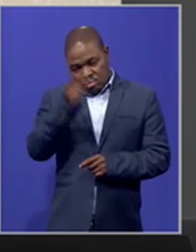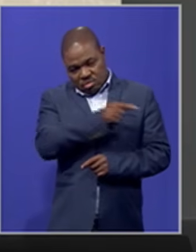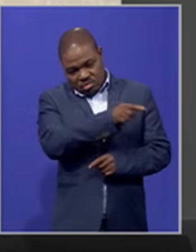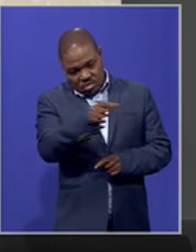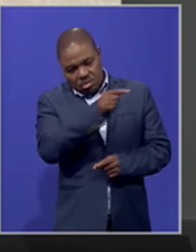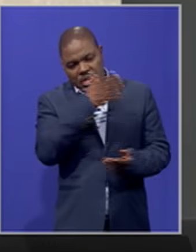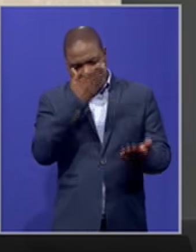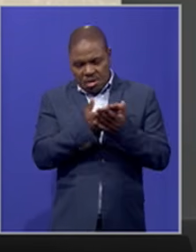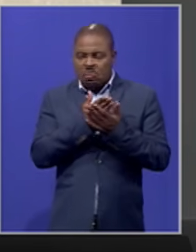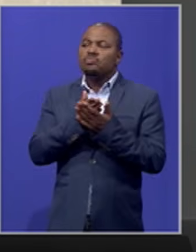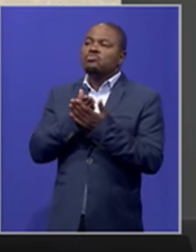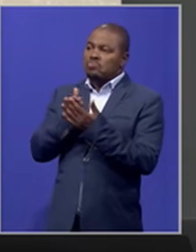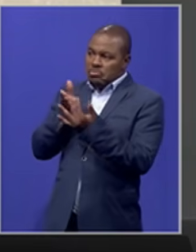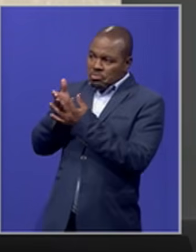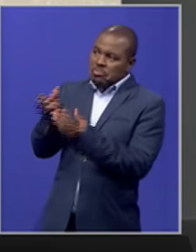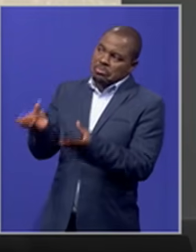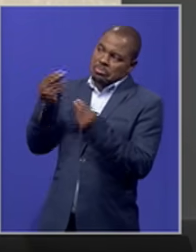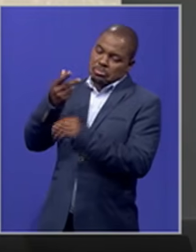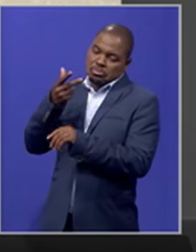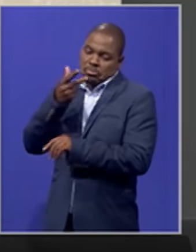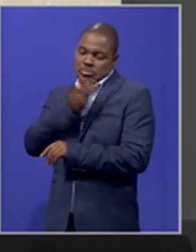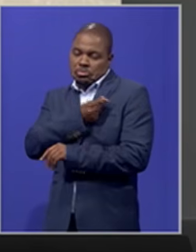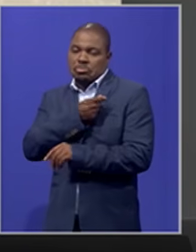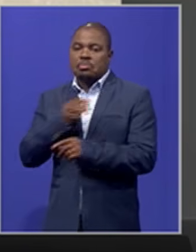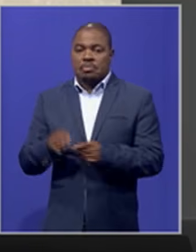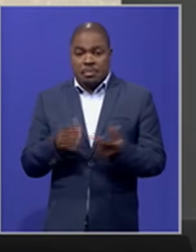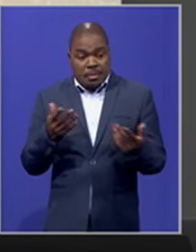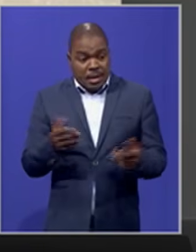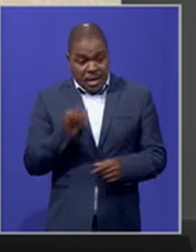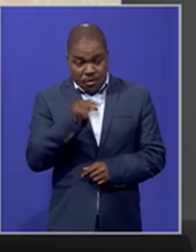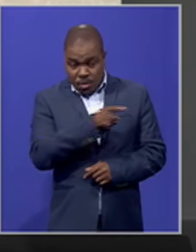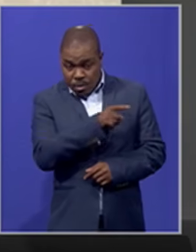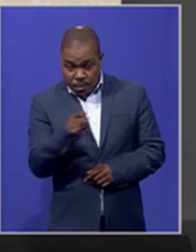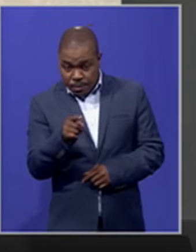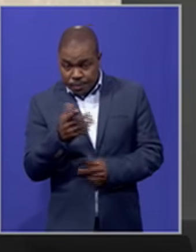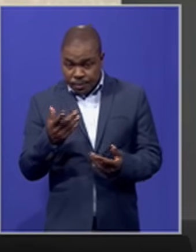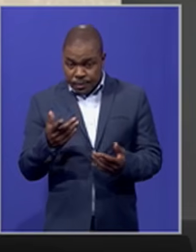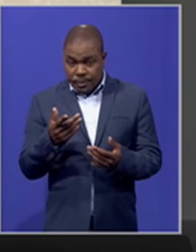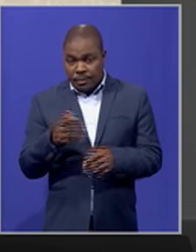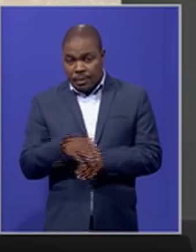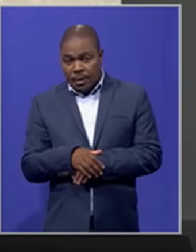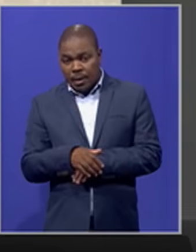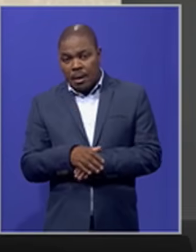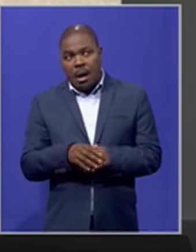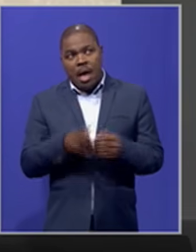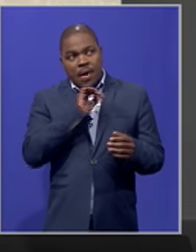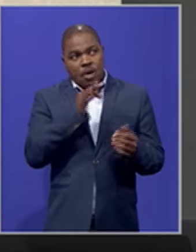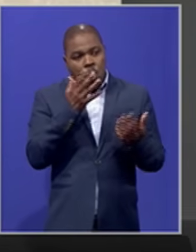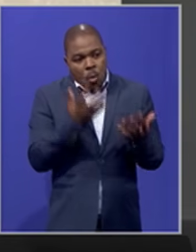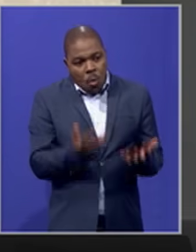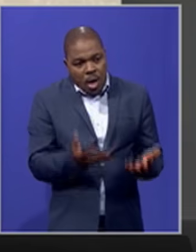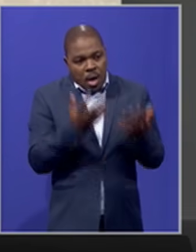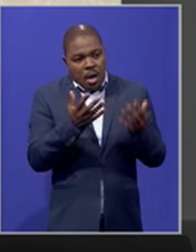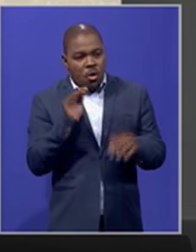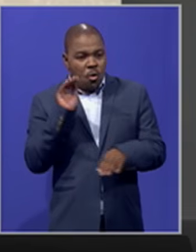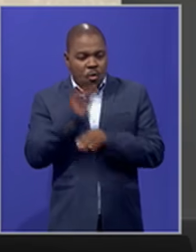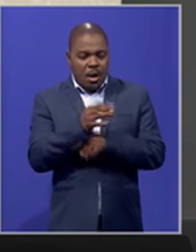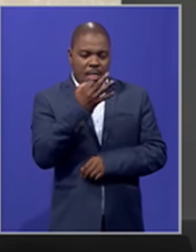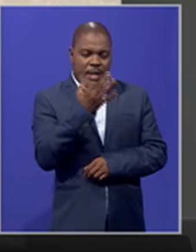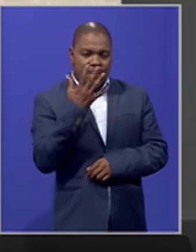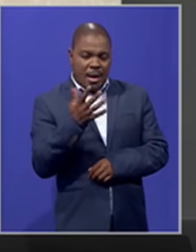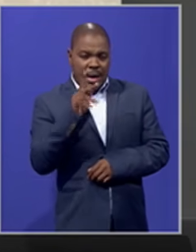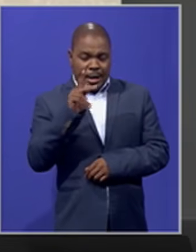bona ba qualify go tsena Lenacapavir for as long as ba le weight ya more than 35 kg. Re